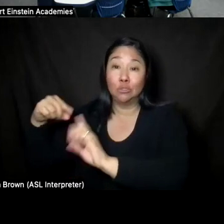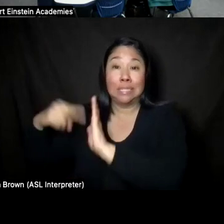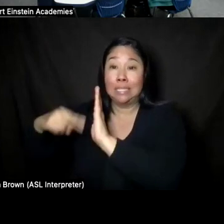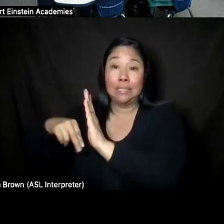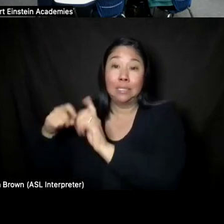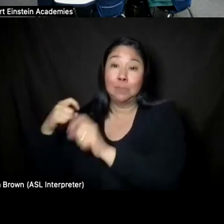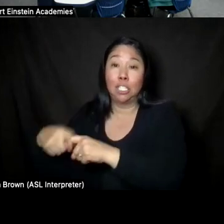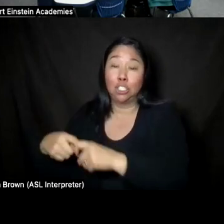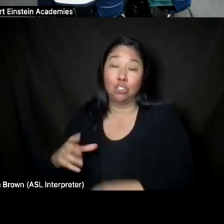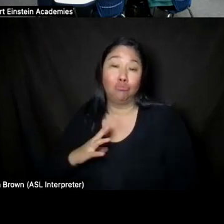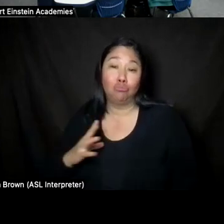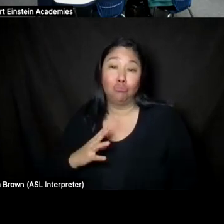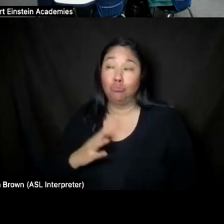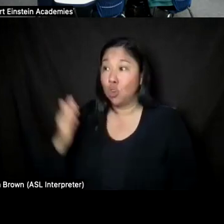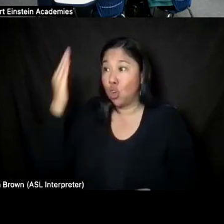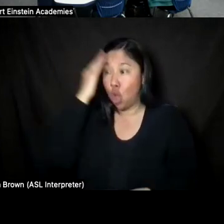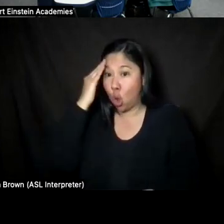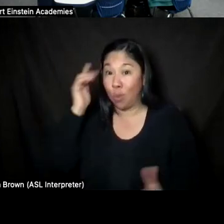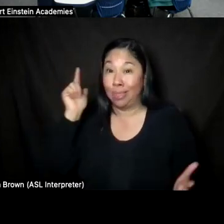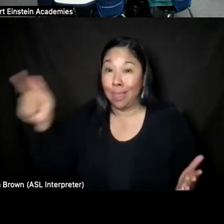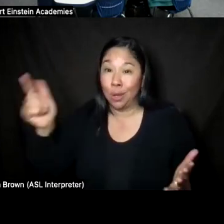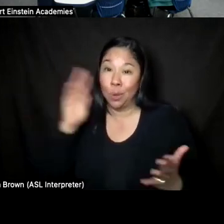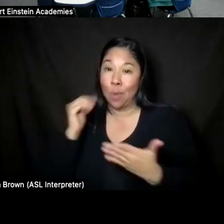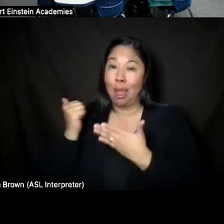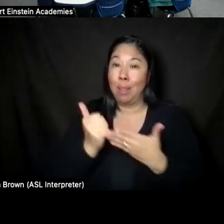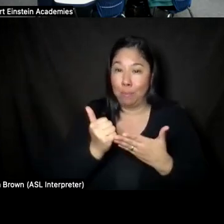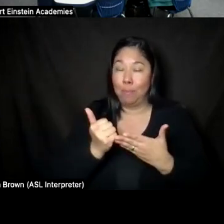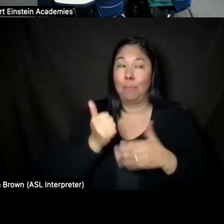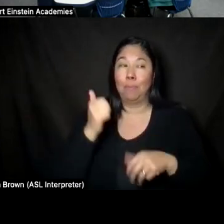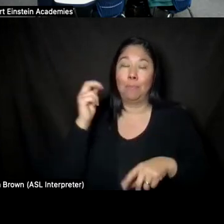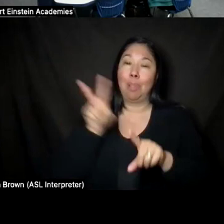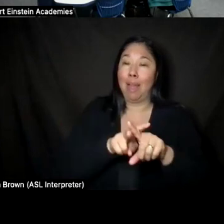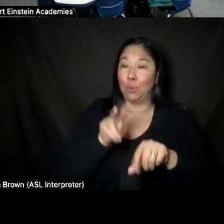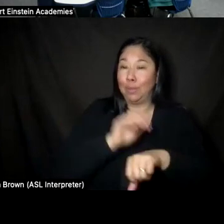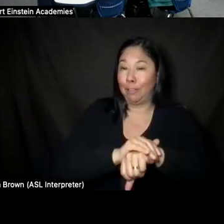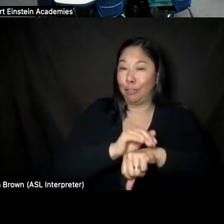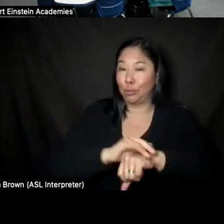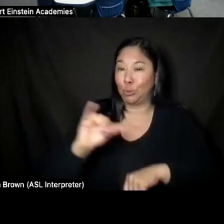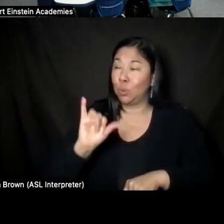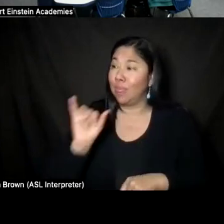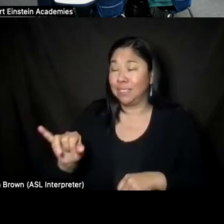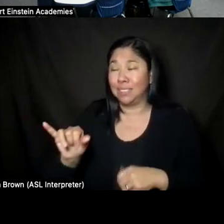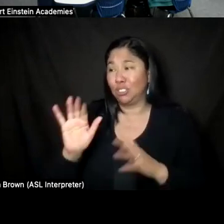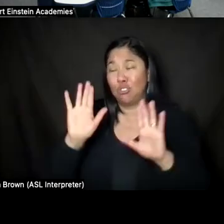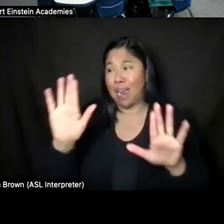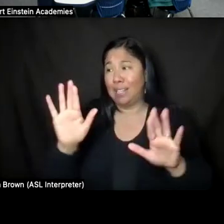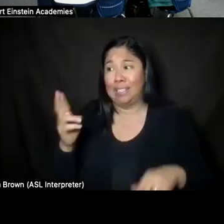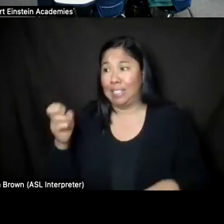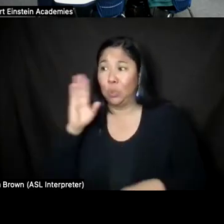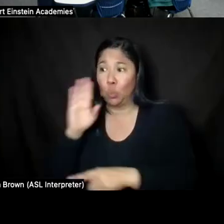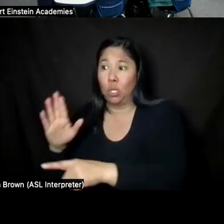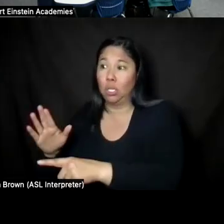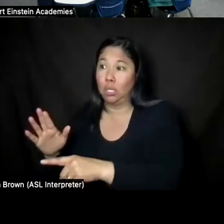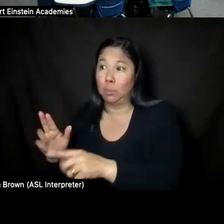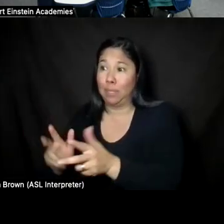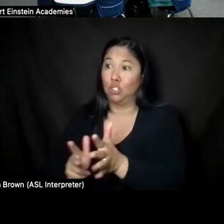Spanish. Just knowing it will help him here too in English. So, and that's a great thing to do. I mean, then he would be